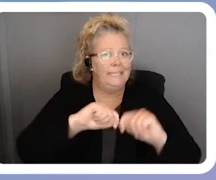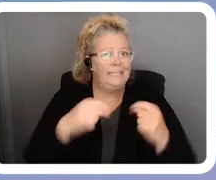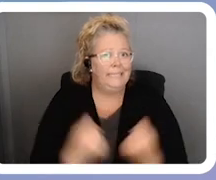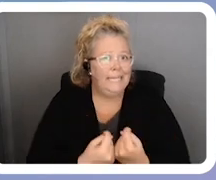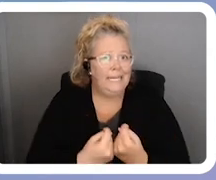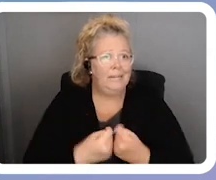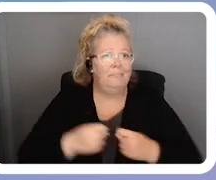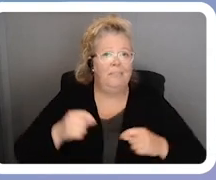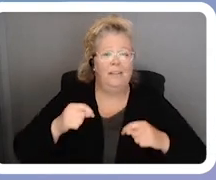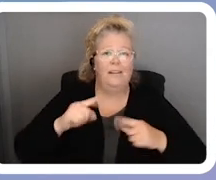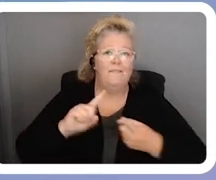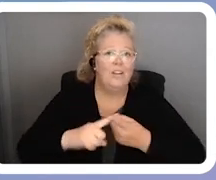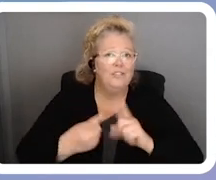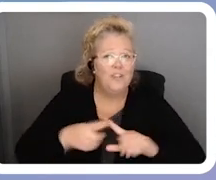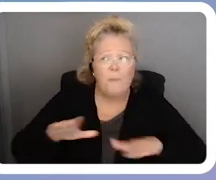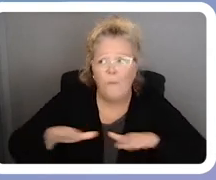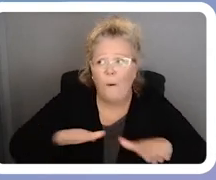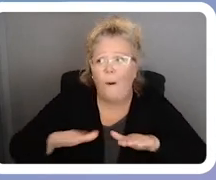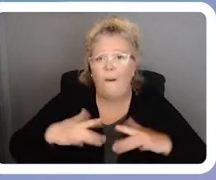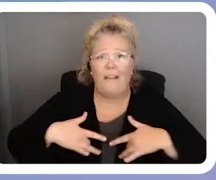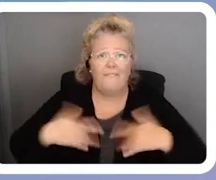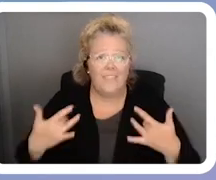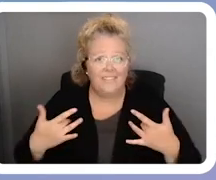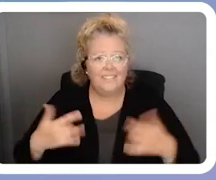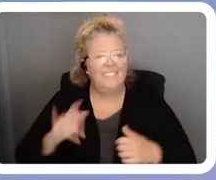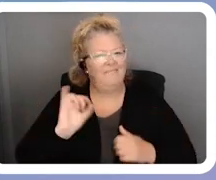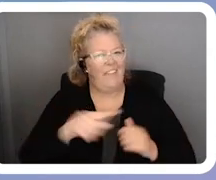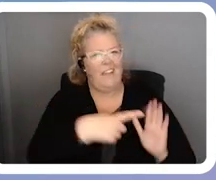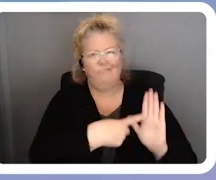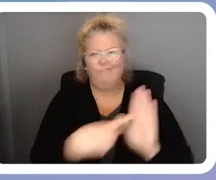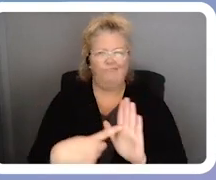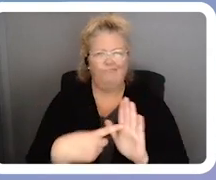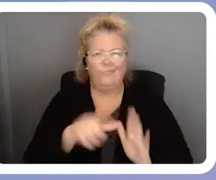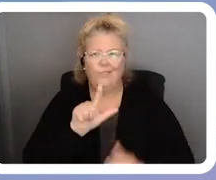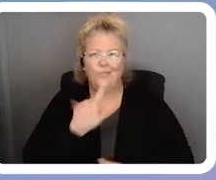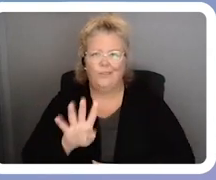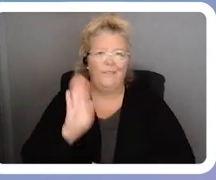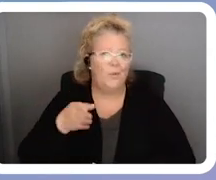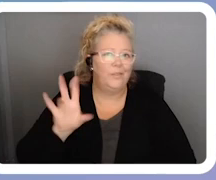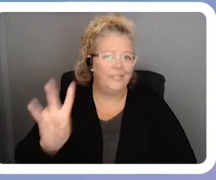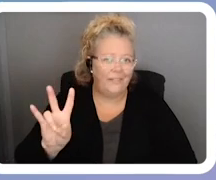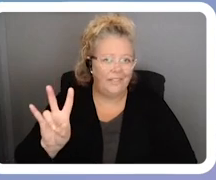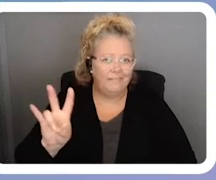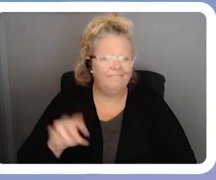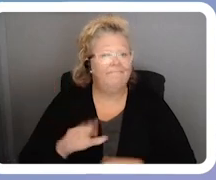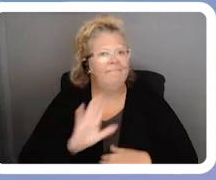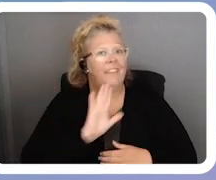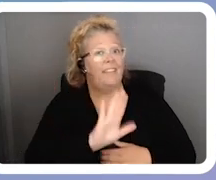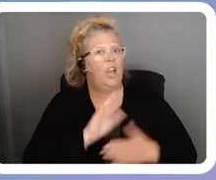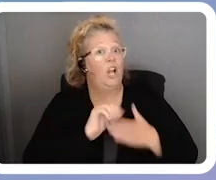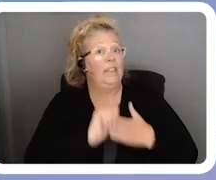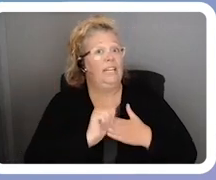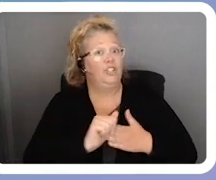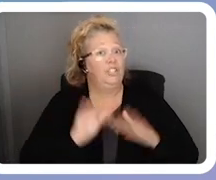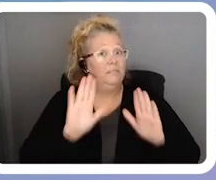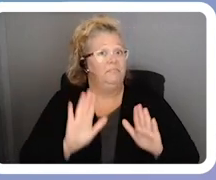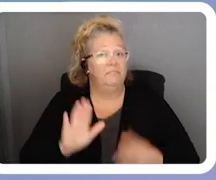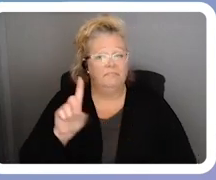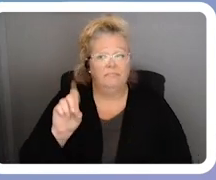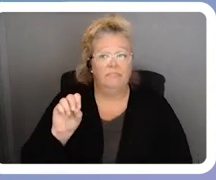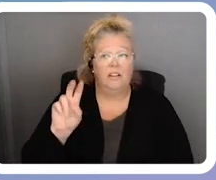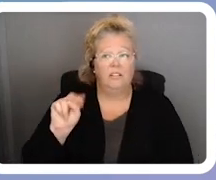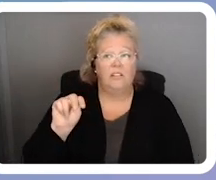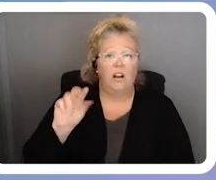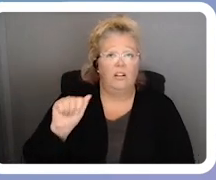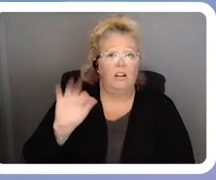Kindness Crew and the Friendship Walk, this chapter lives the mission of Best Buddies 24/7. Led by the outstanding leadership of Donna